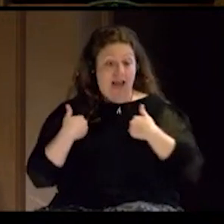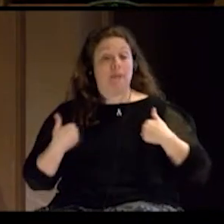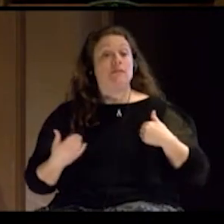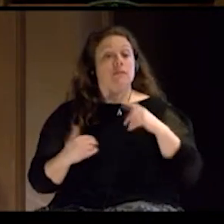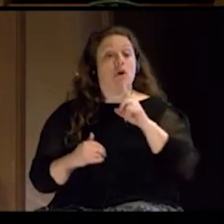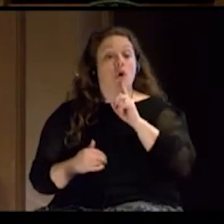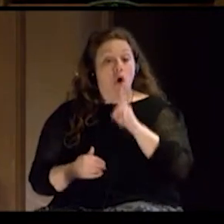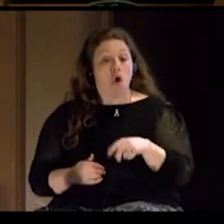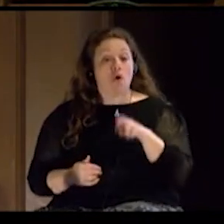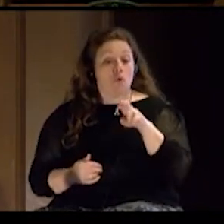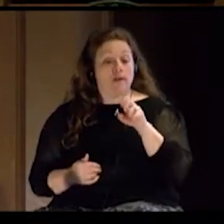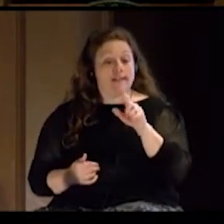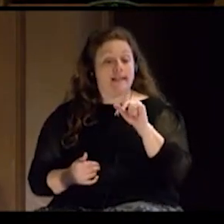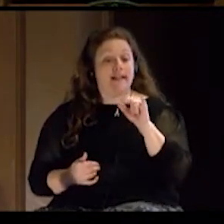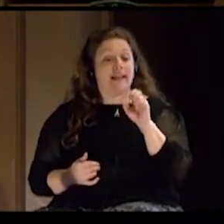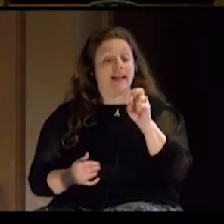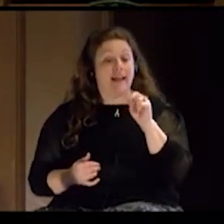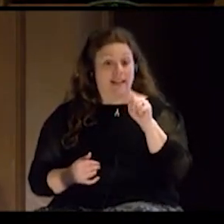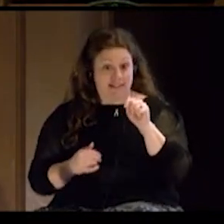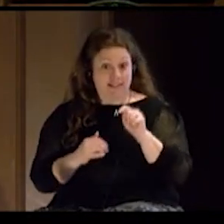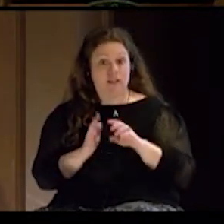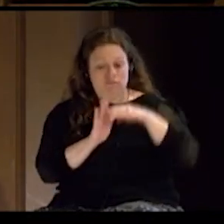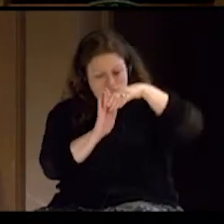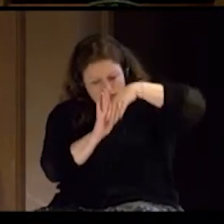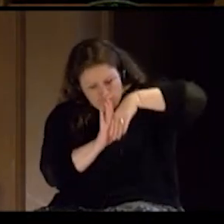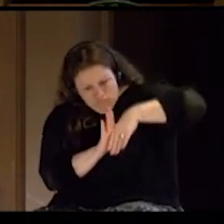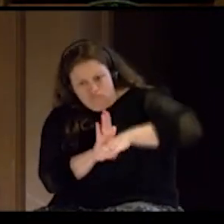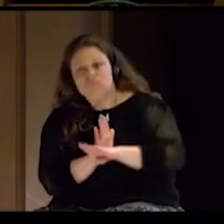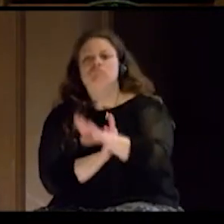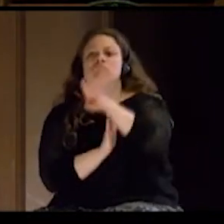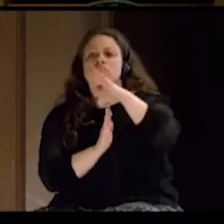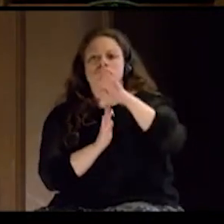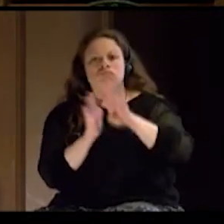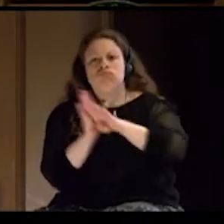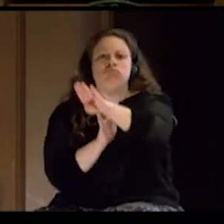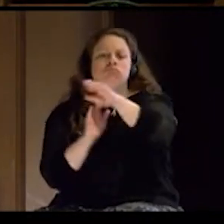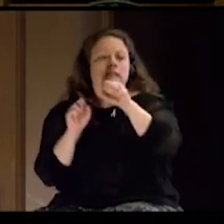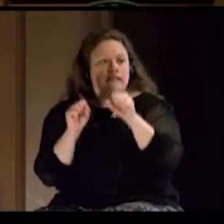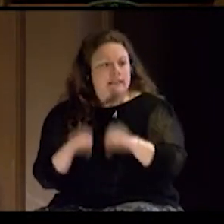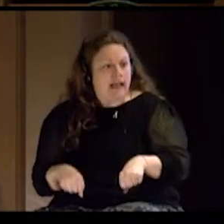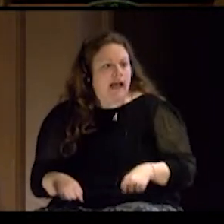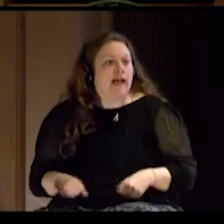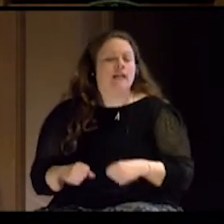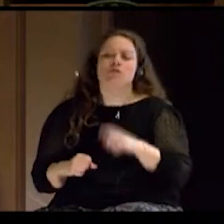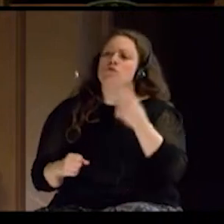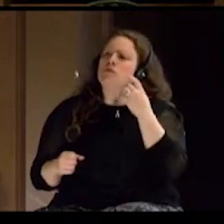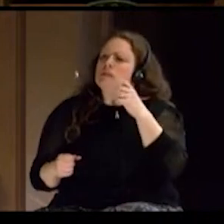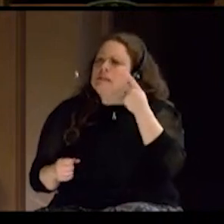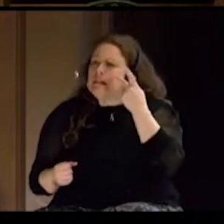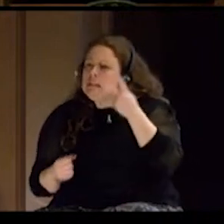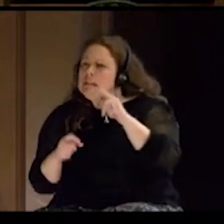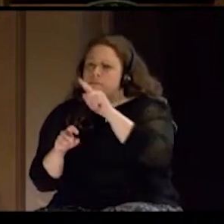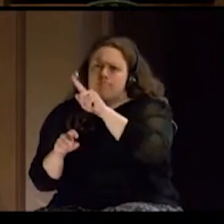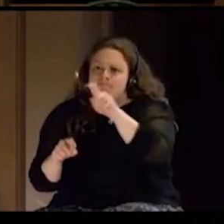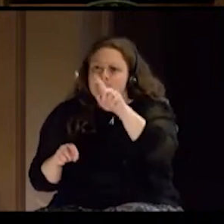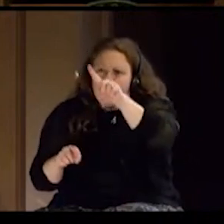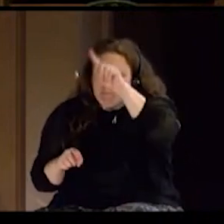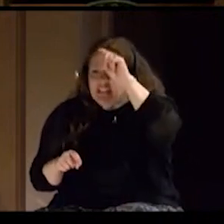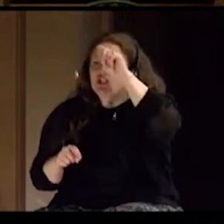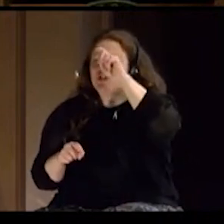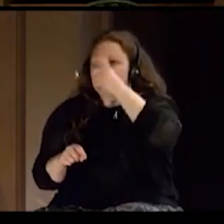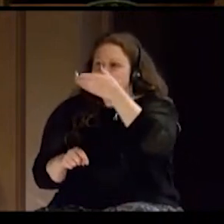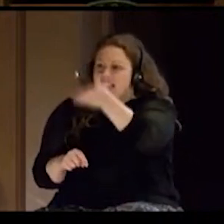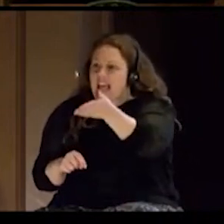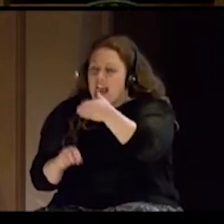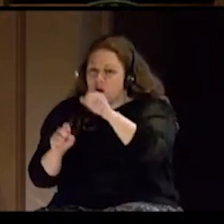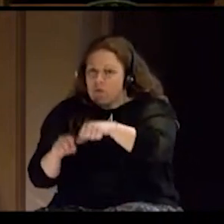changing ecosystems to how machine learning can unlock mysteries lying in plain sight in our collections. We'll even learn